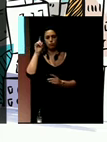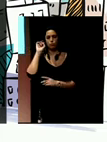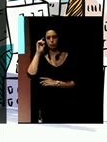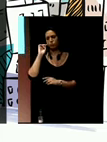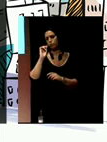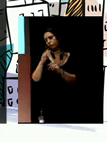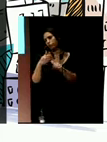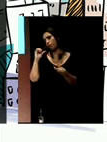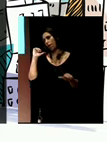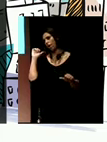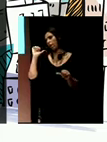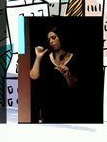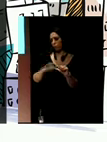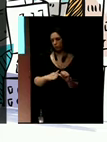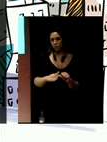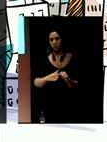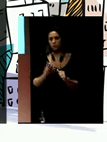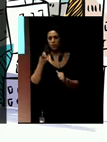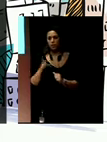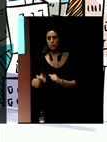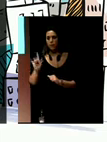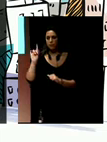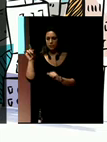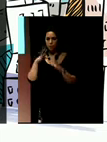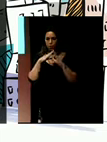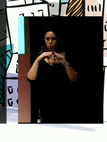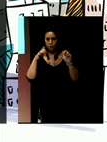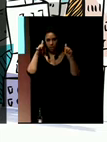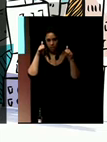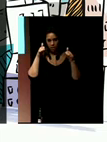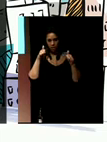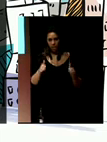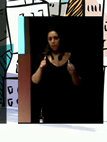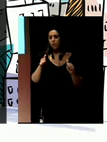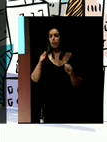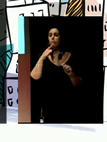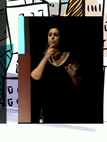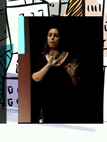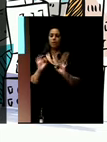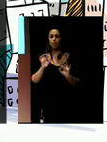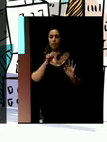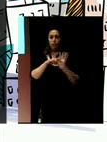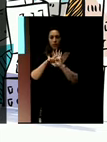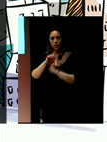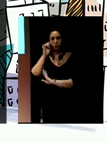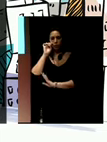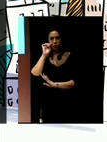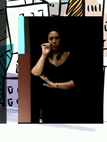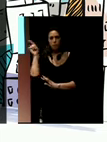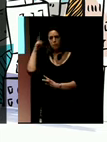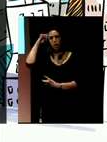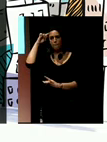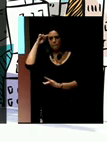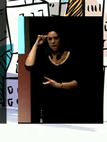an academic, she's a university teacher. She has a bachelor's degree in management and tourism